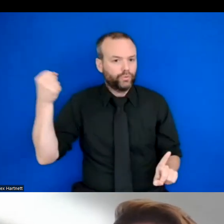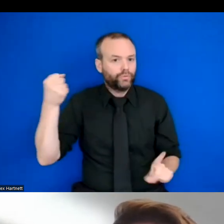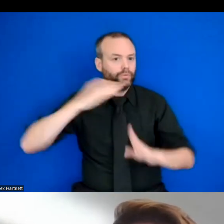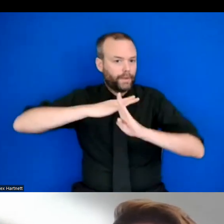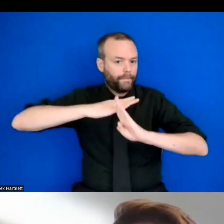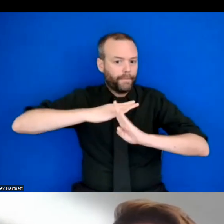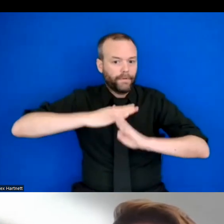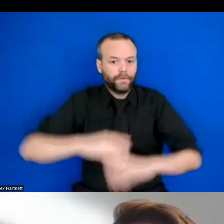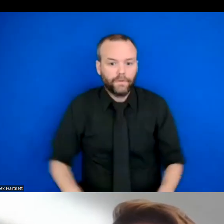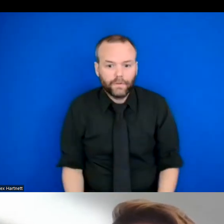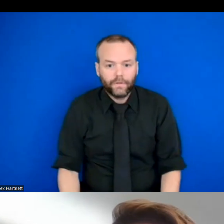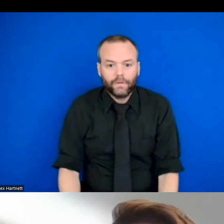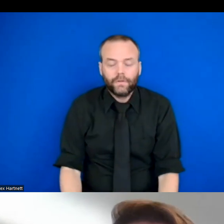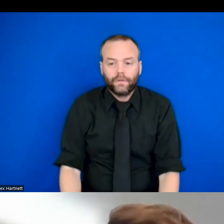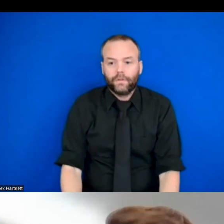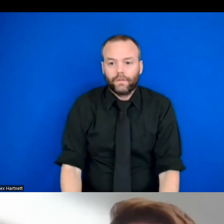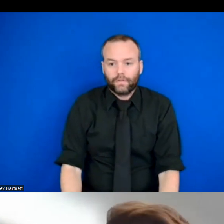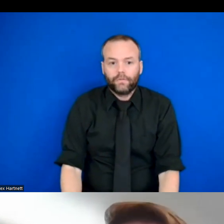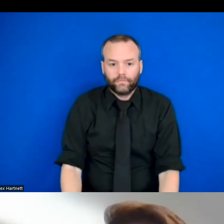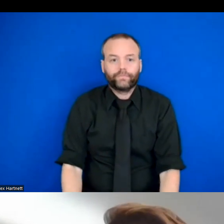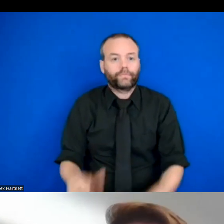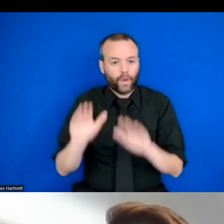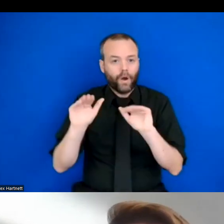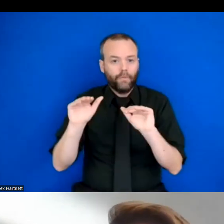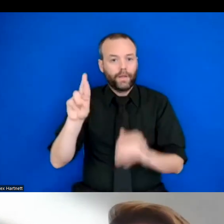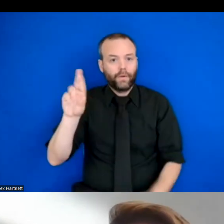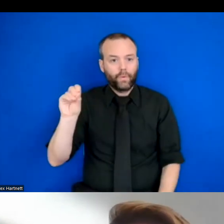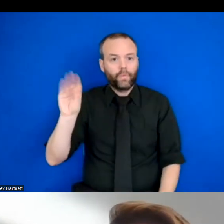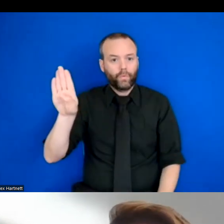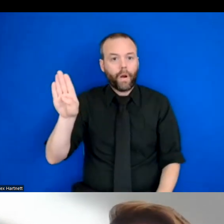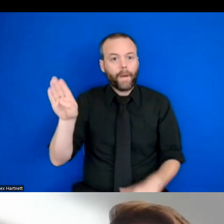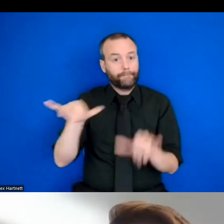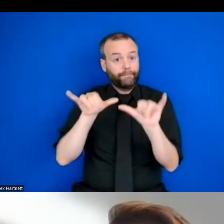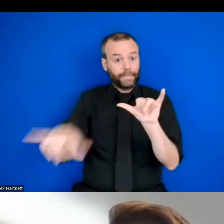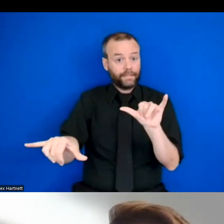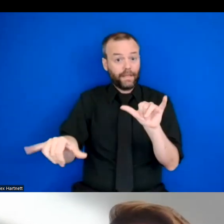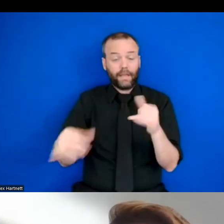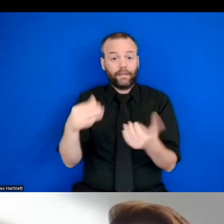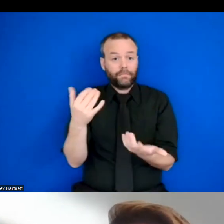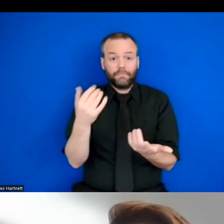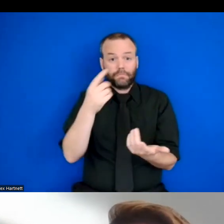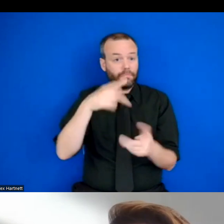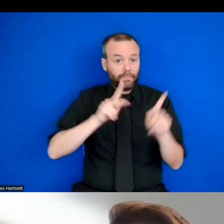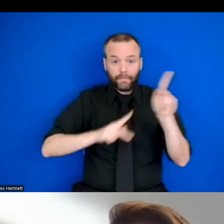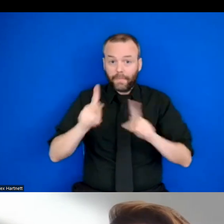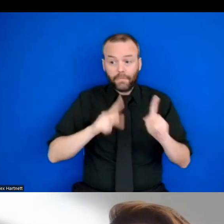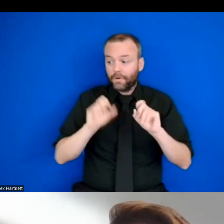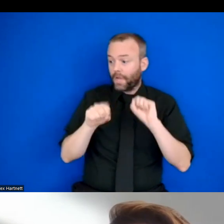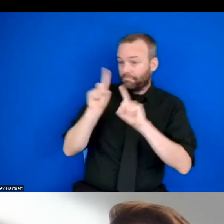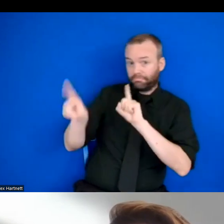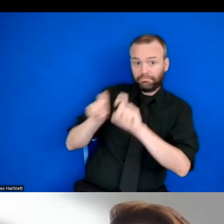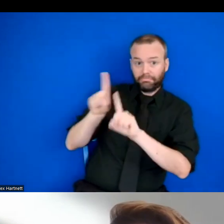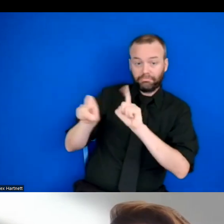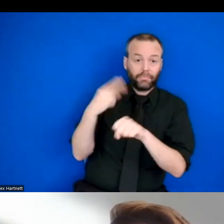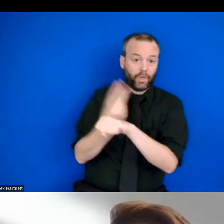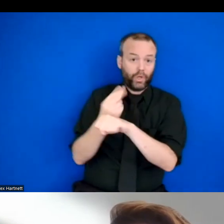next presenter, but we hope that you'll stay with us. And as there may be any questions for Rob, you can feel free, everyone, to put them in the chat,